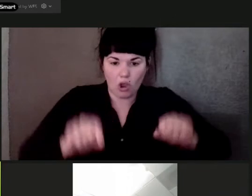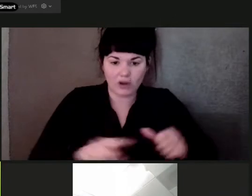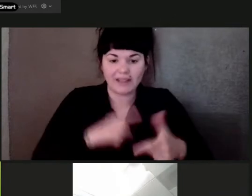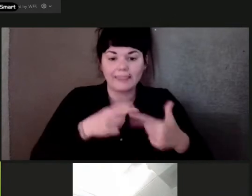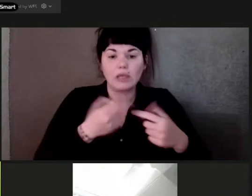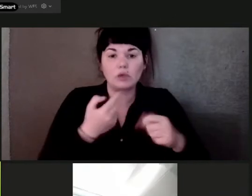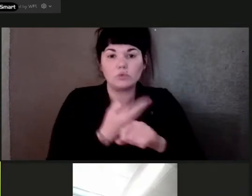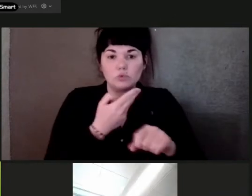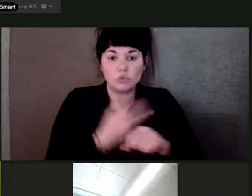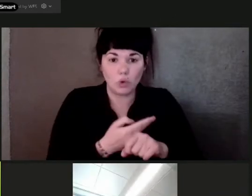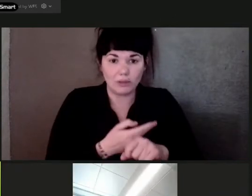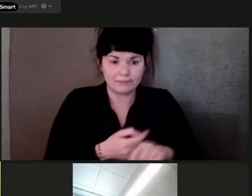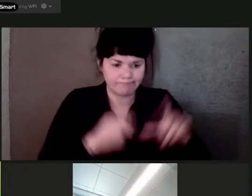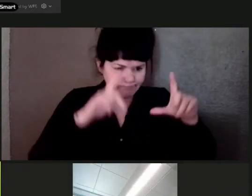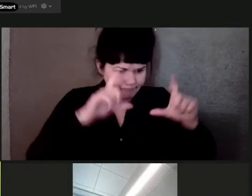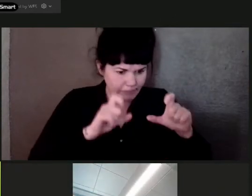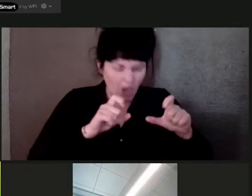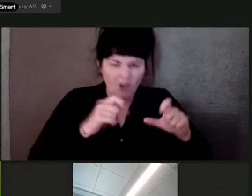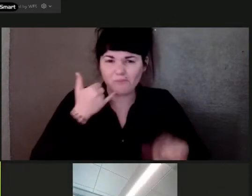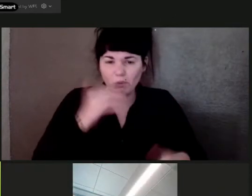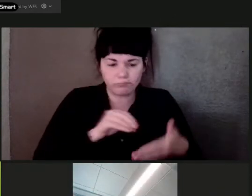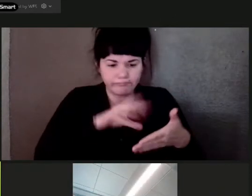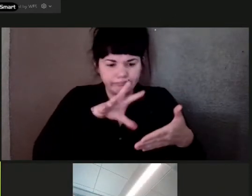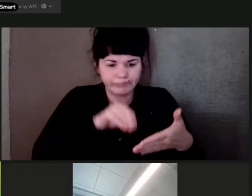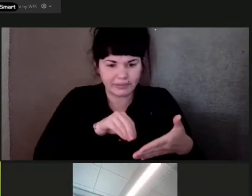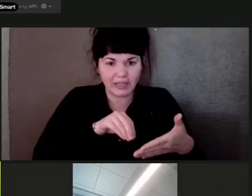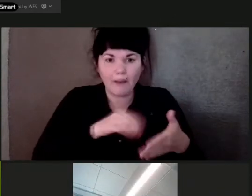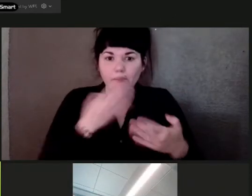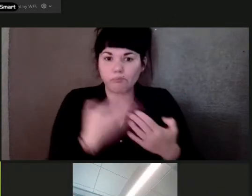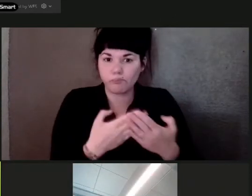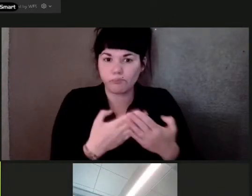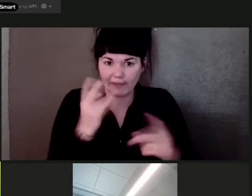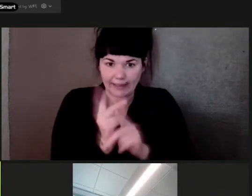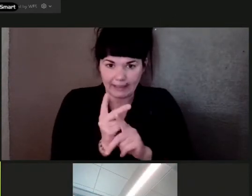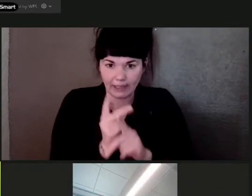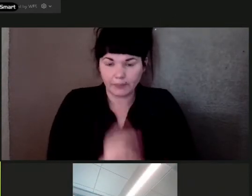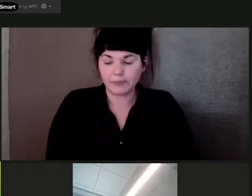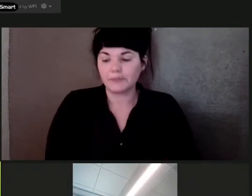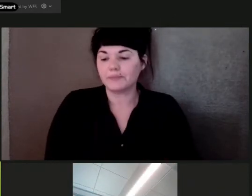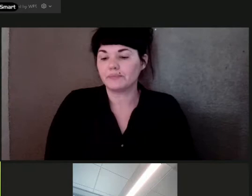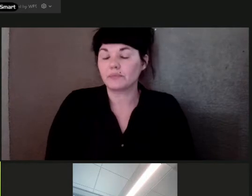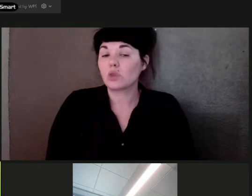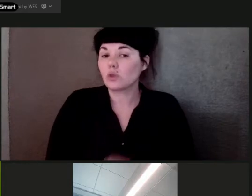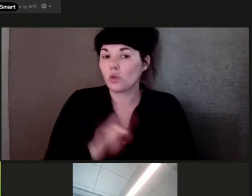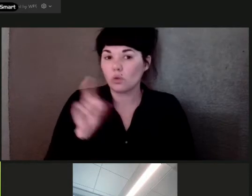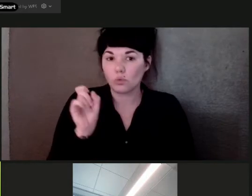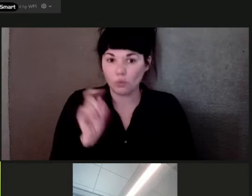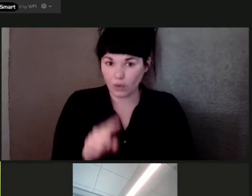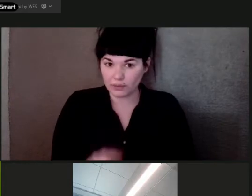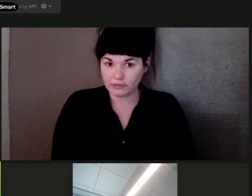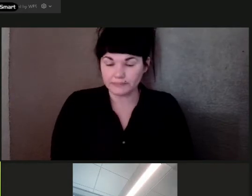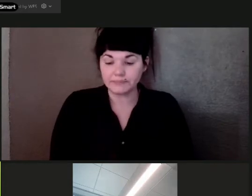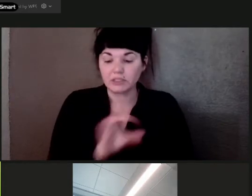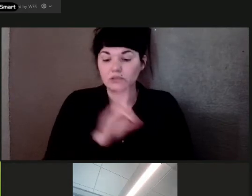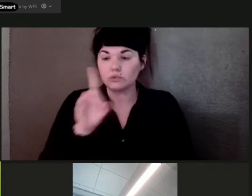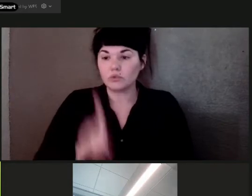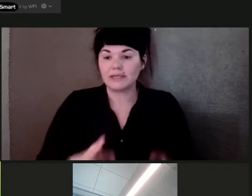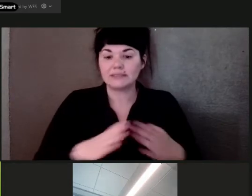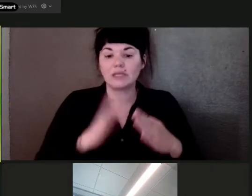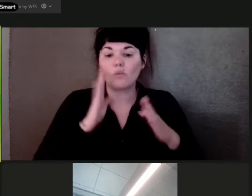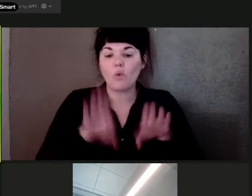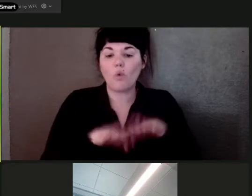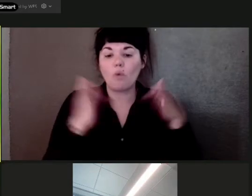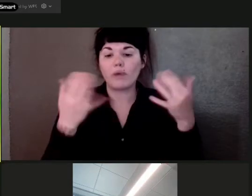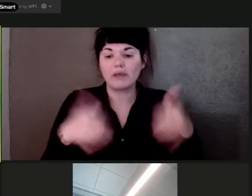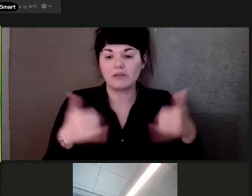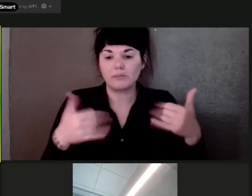Question from the audience here is, are recreation departments opening the city playgrounds, and what are the precautions indoors and outdoors? I